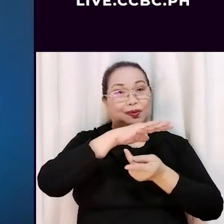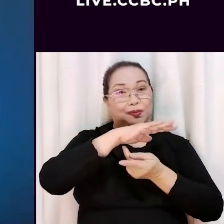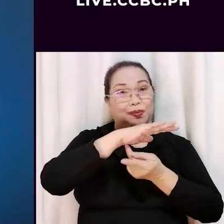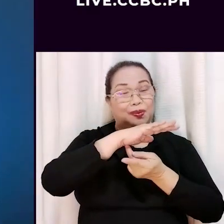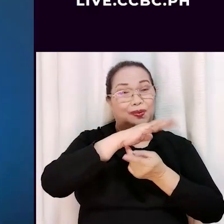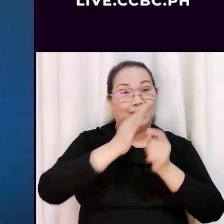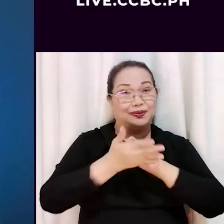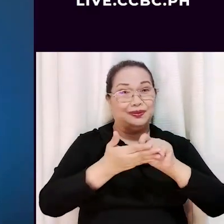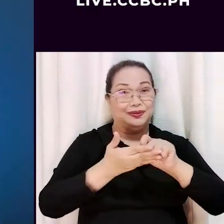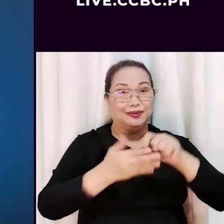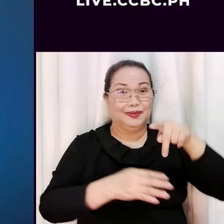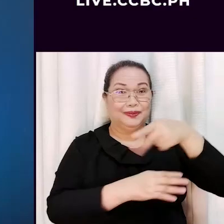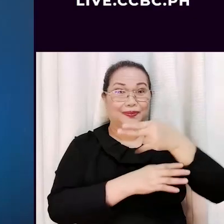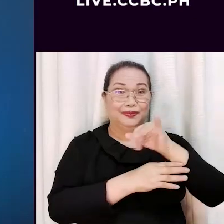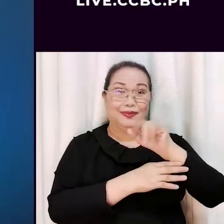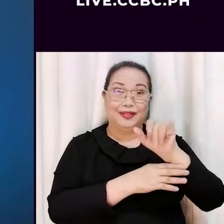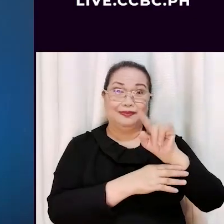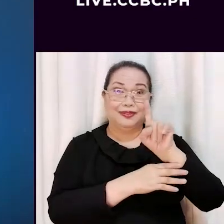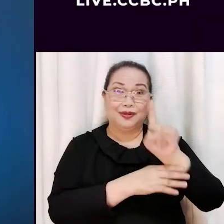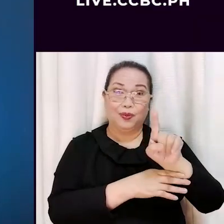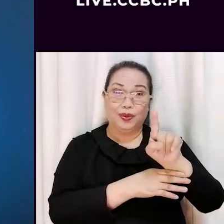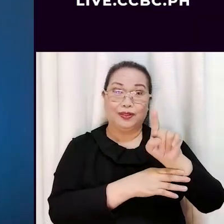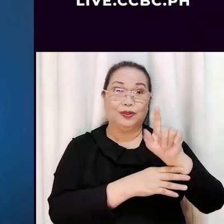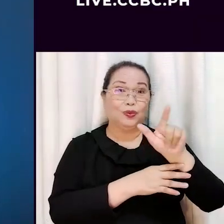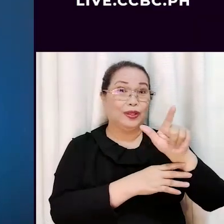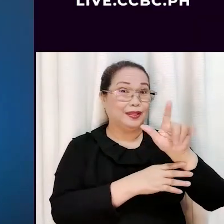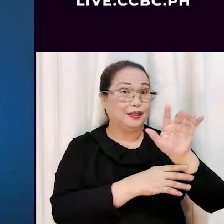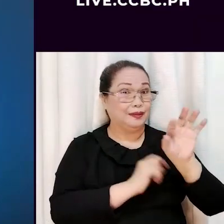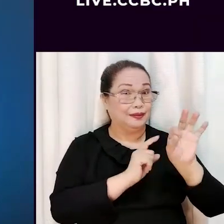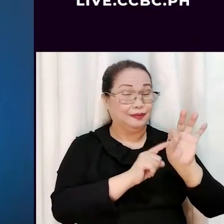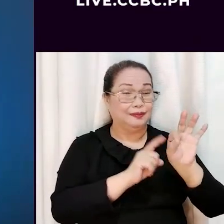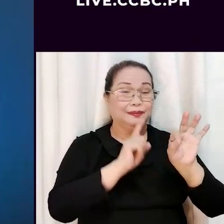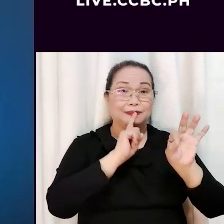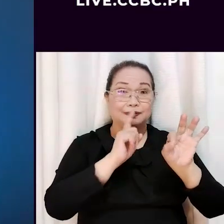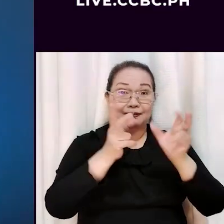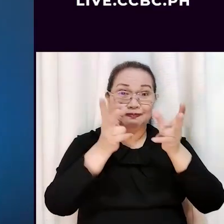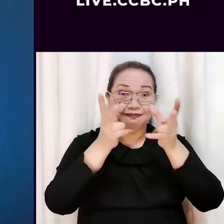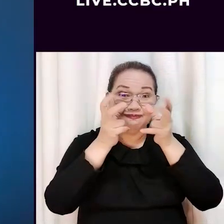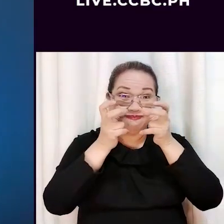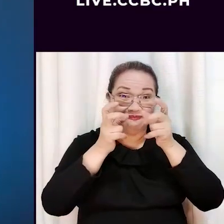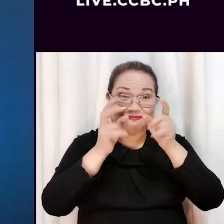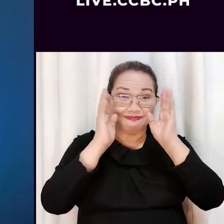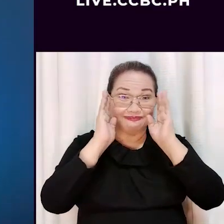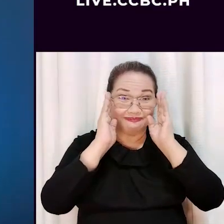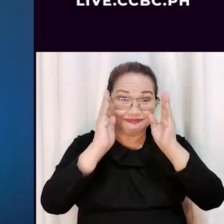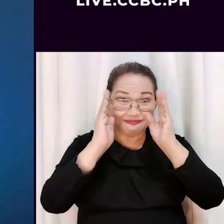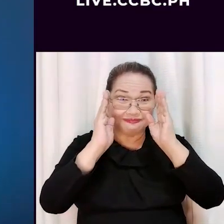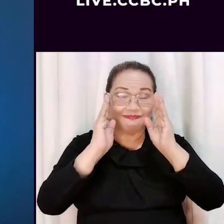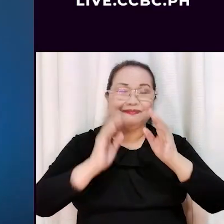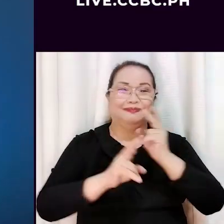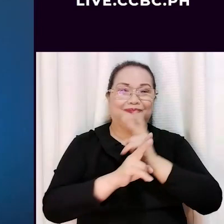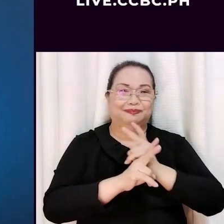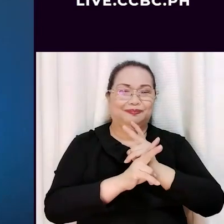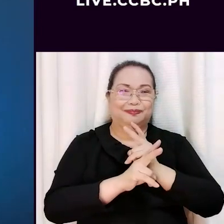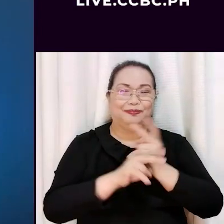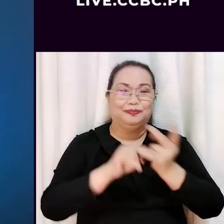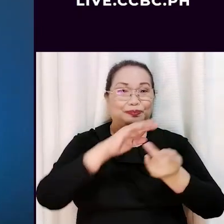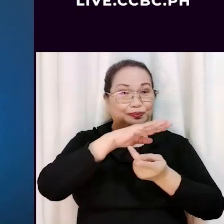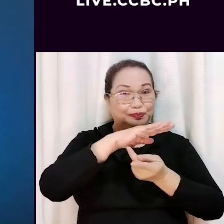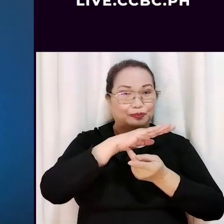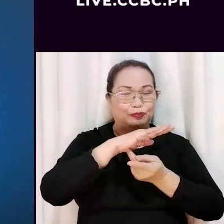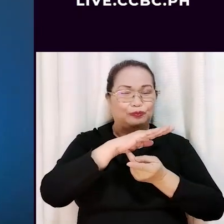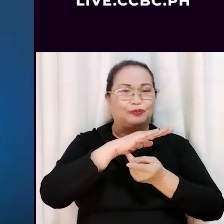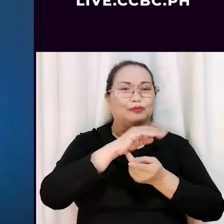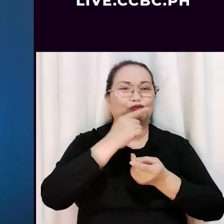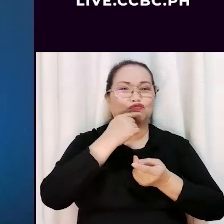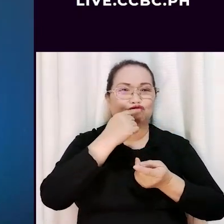his writing in Philippians chapter 1:29. Listen to this verse carefully, okay? Paul writes, "For to you it has